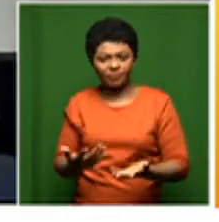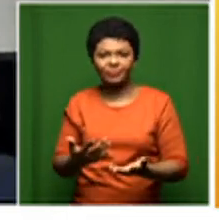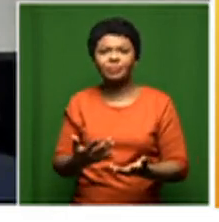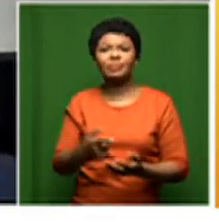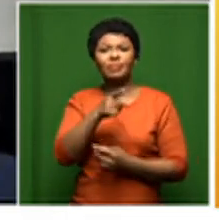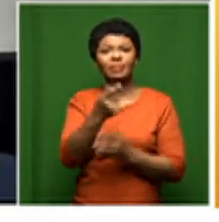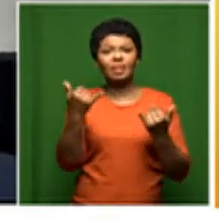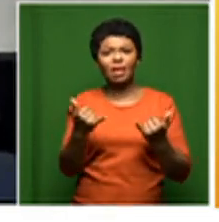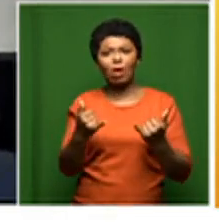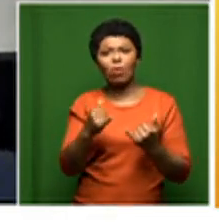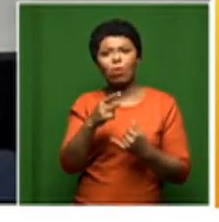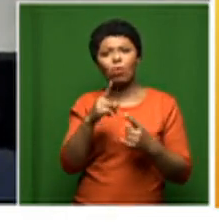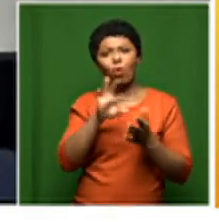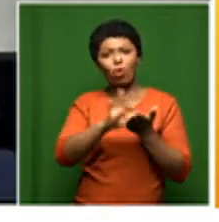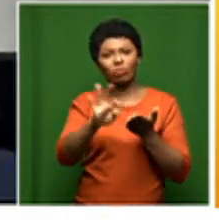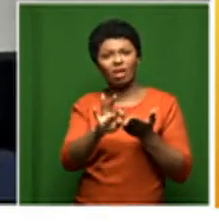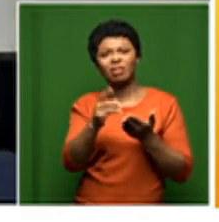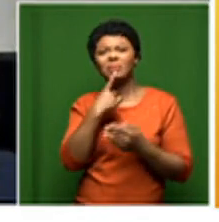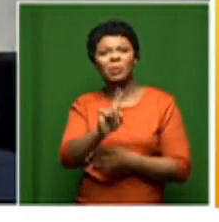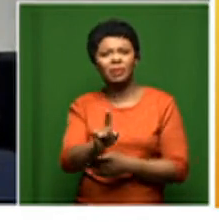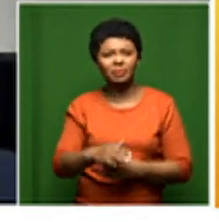this coalition contract. What exactly does it say?